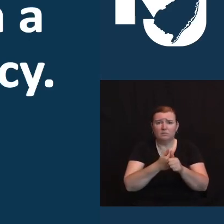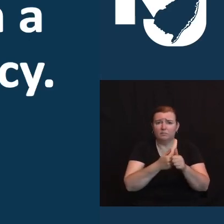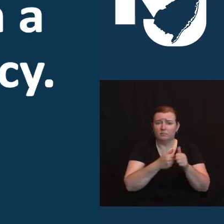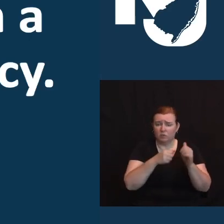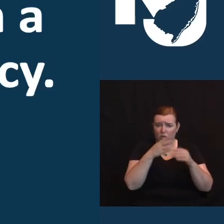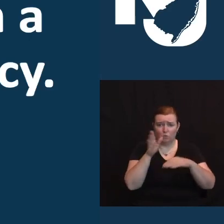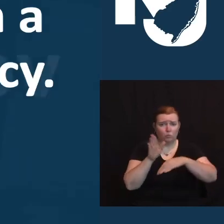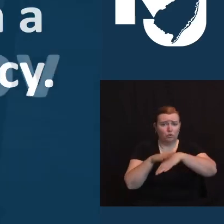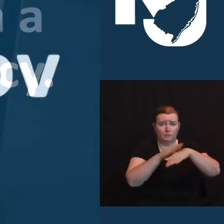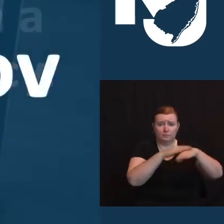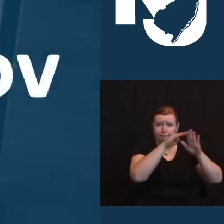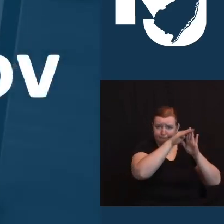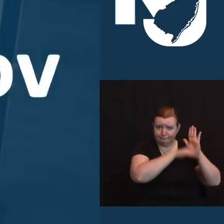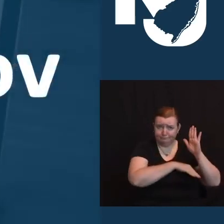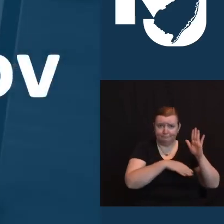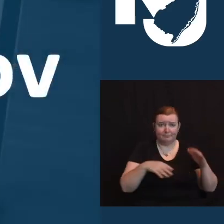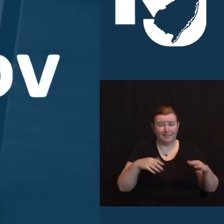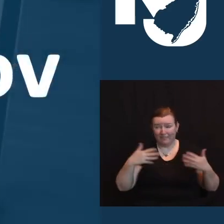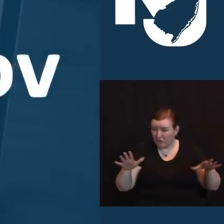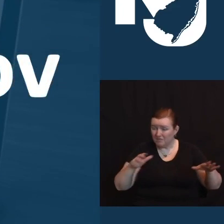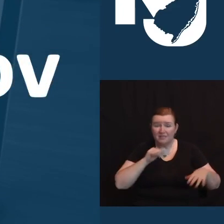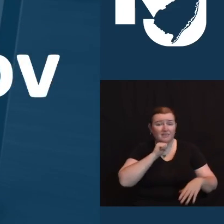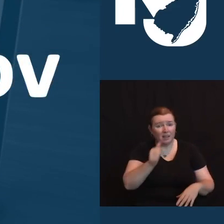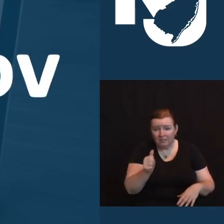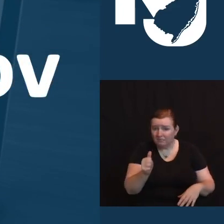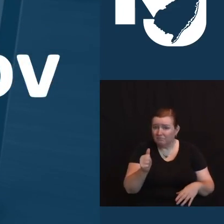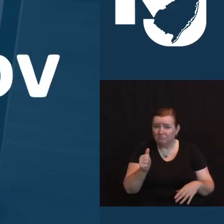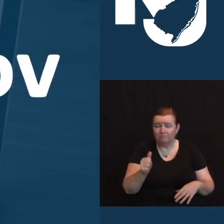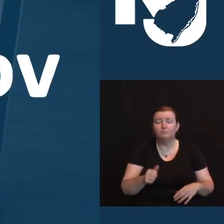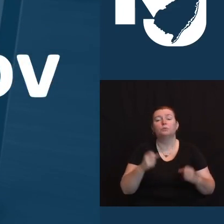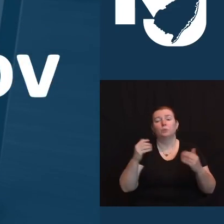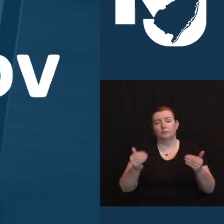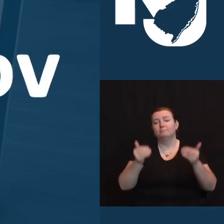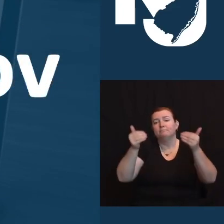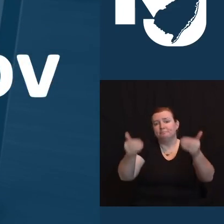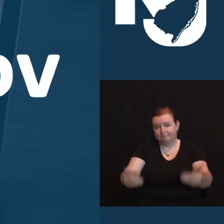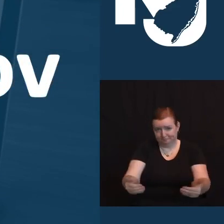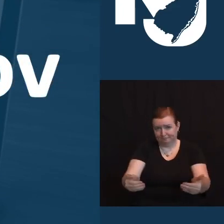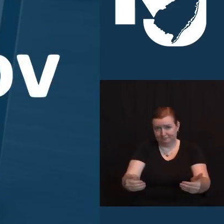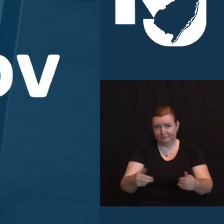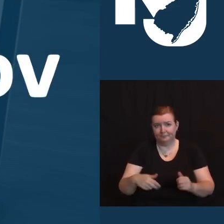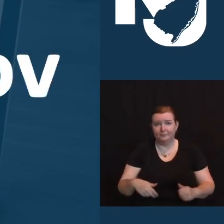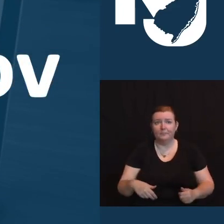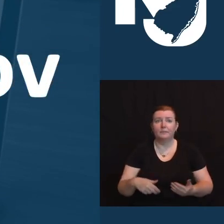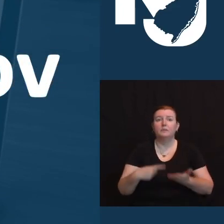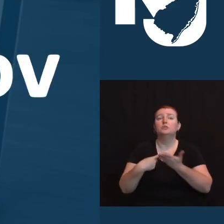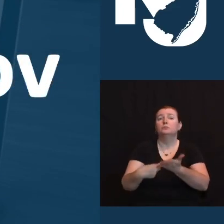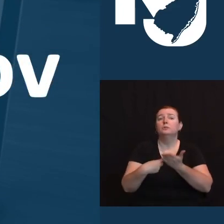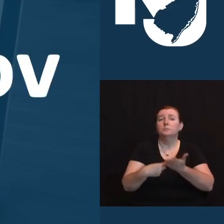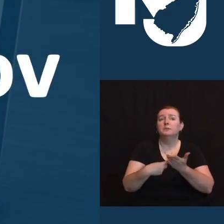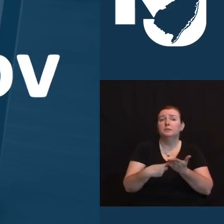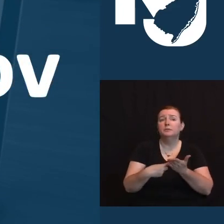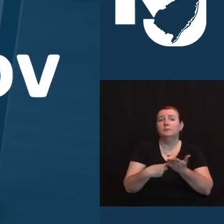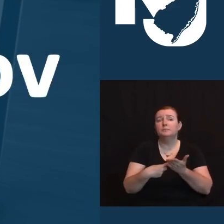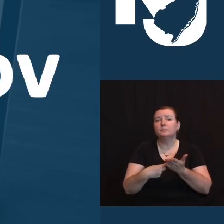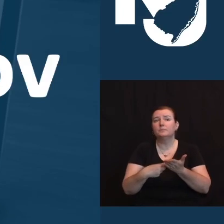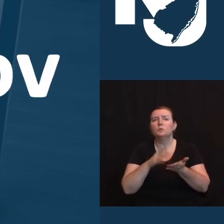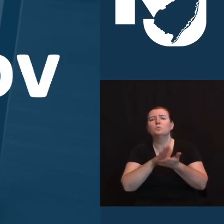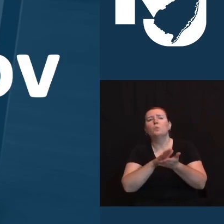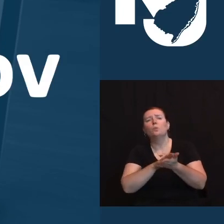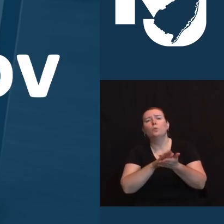us. Next, and switching gears, but only a bit, to the issue of the preparations currently underway by school